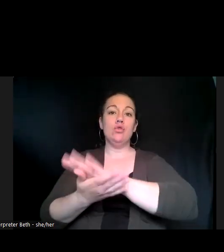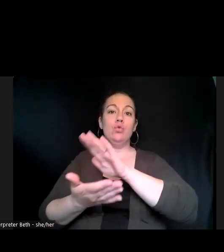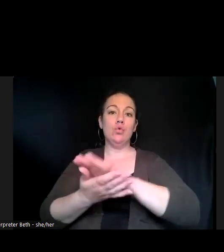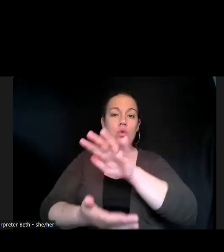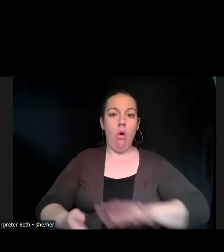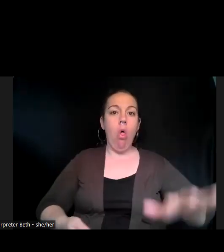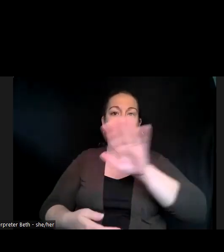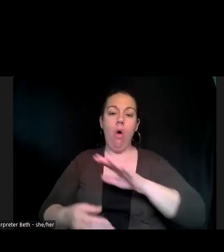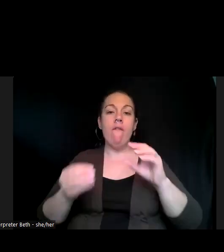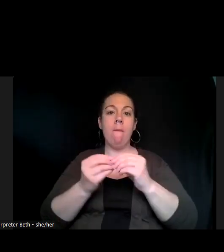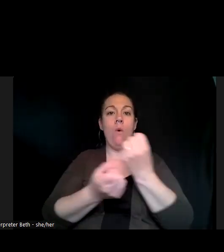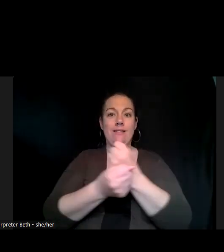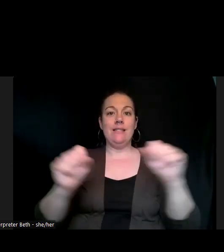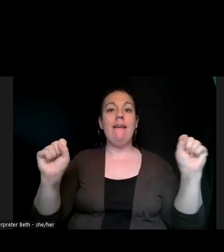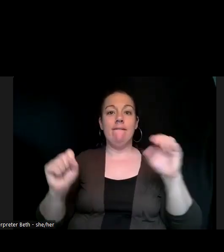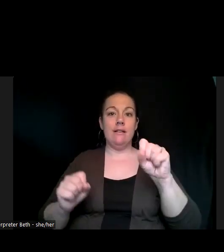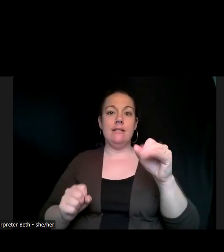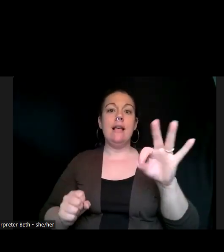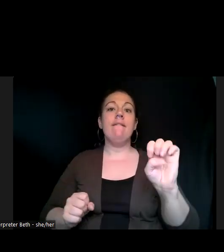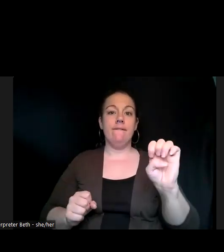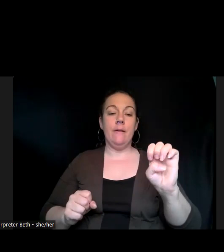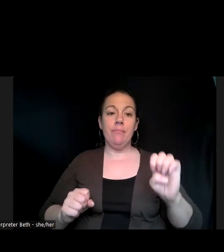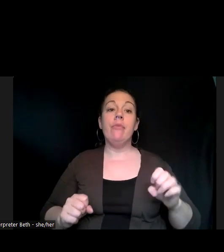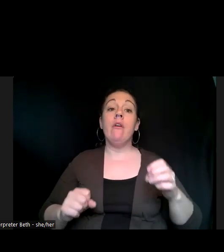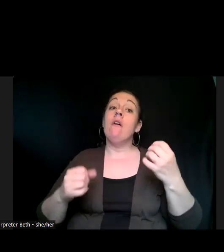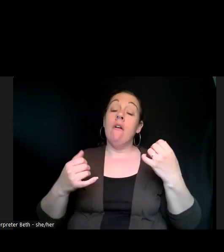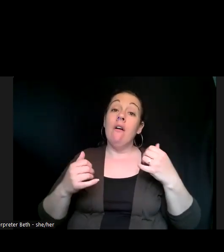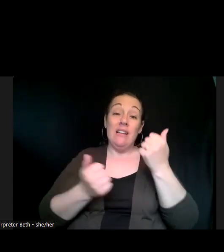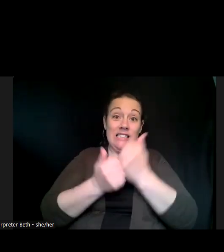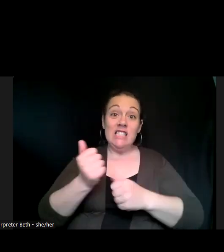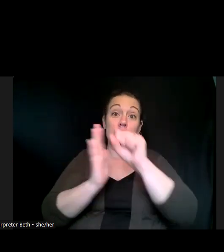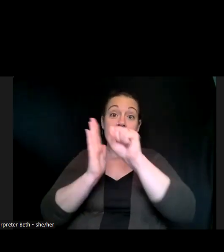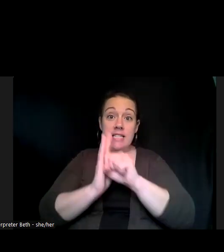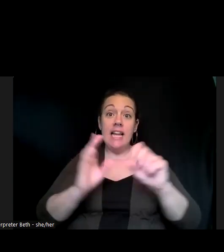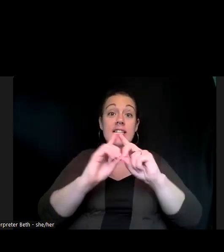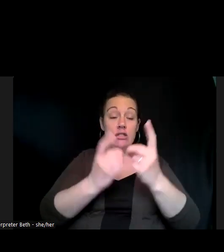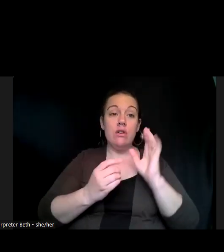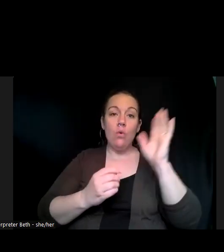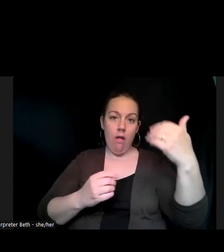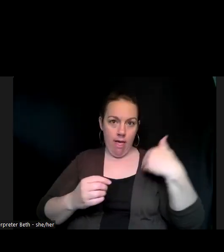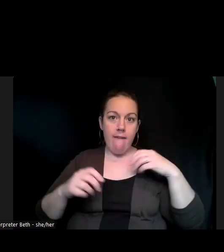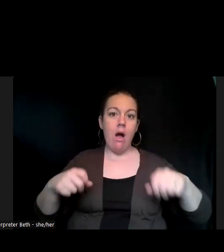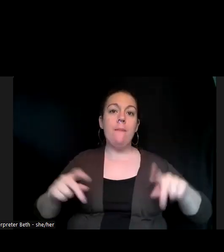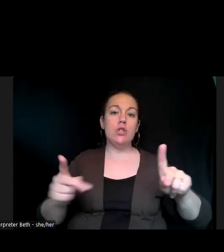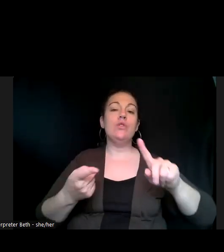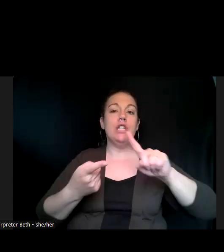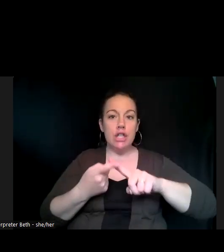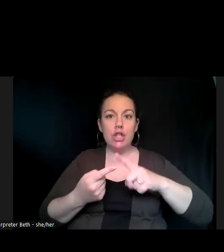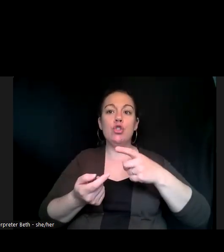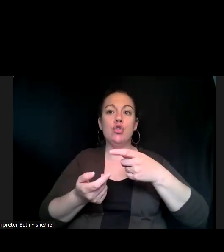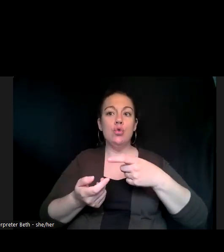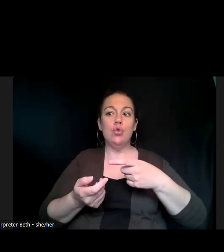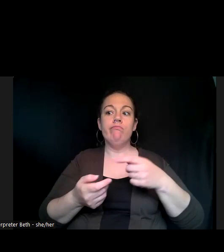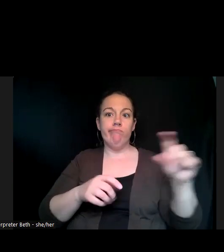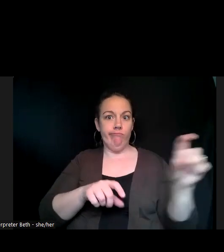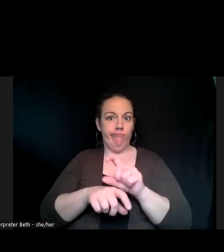in large part, is still being competed by states to districts, and we'll have the opportunity to carry those funds even beyond the American